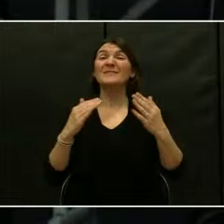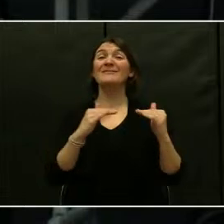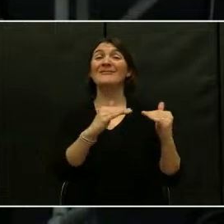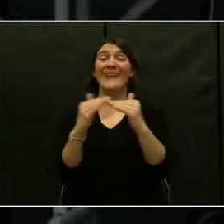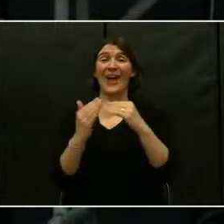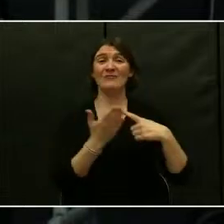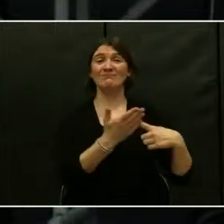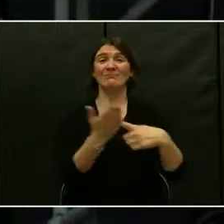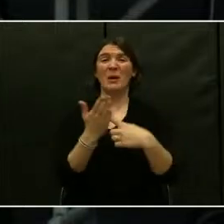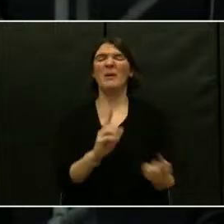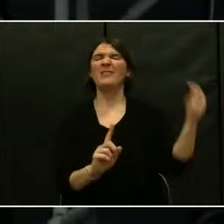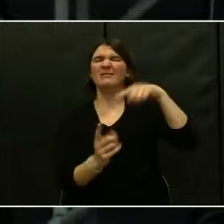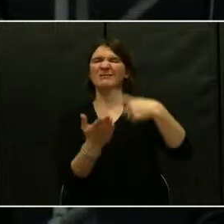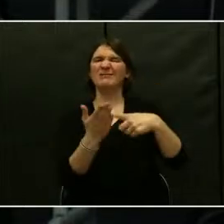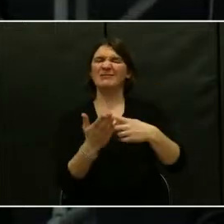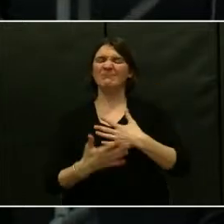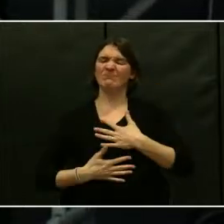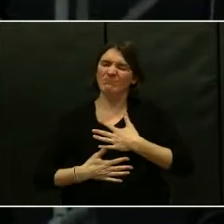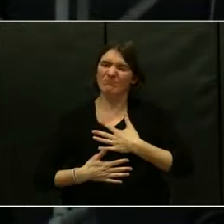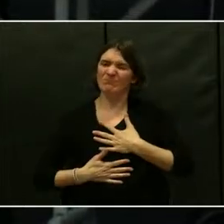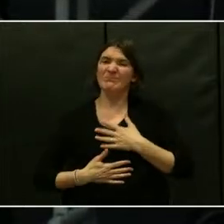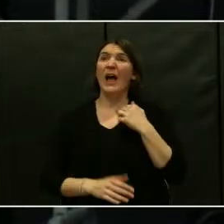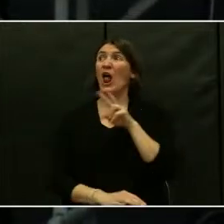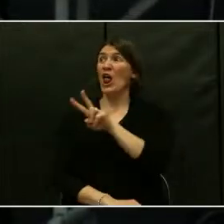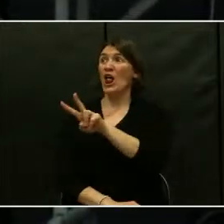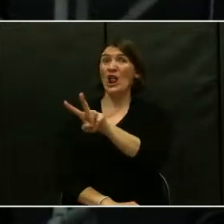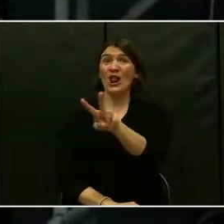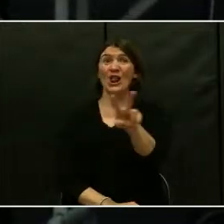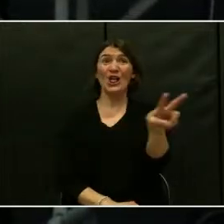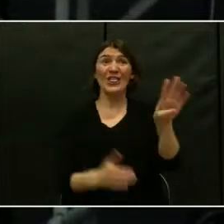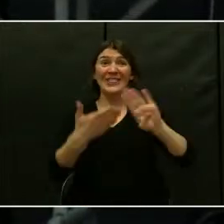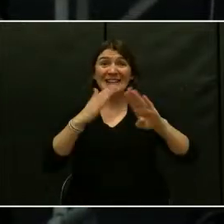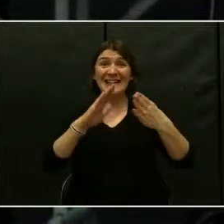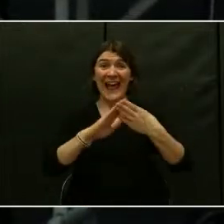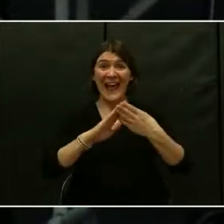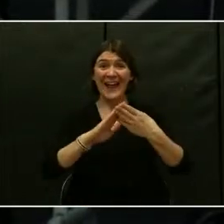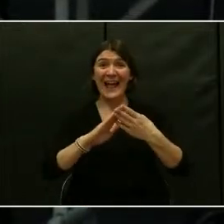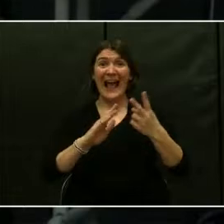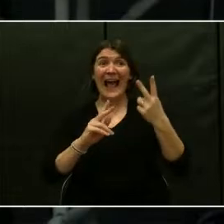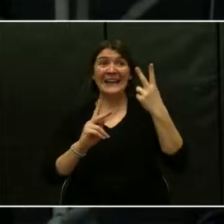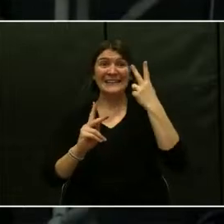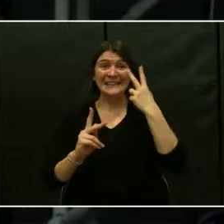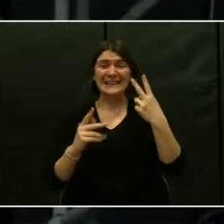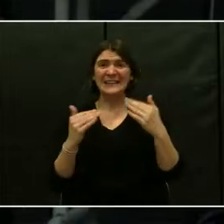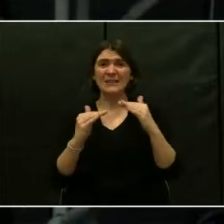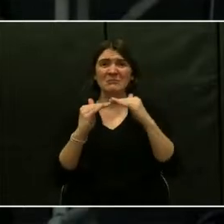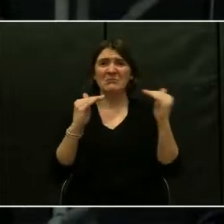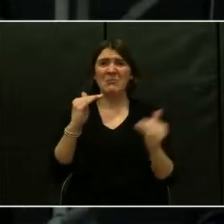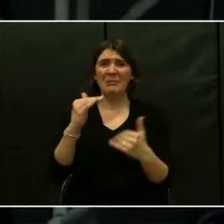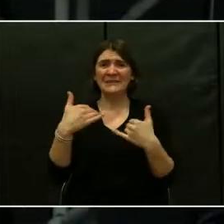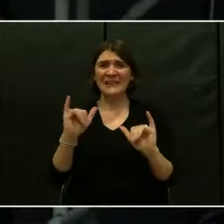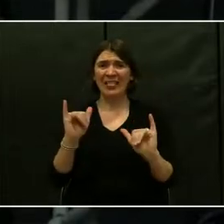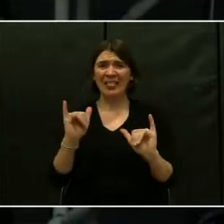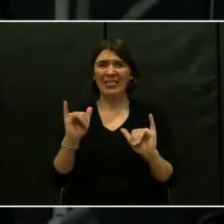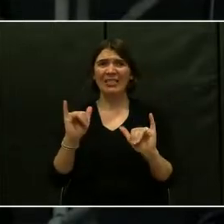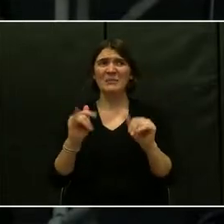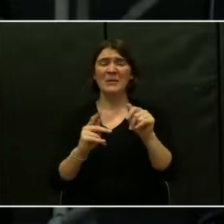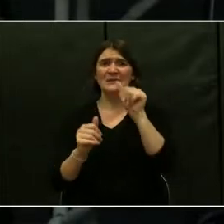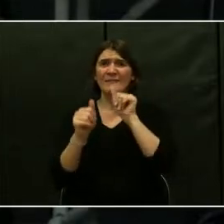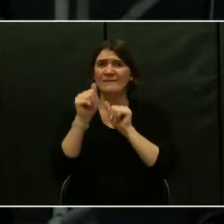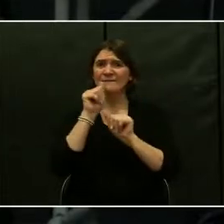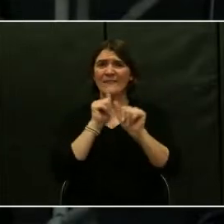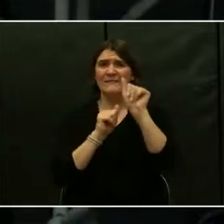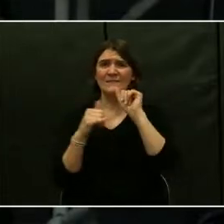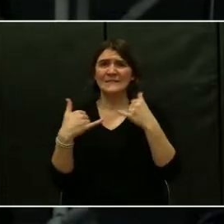and turmoil when I look around our town I see growing inequality and great